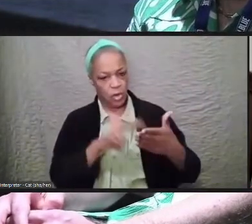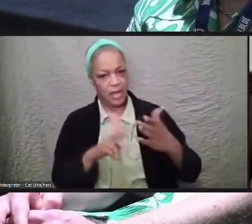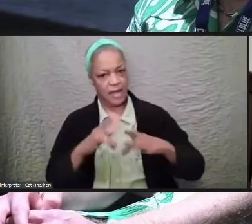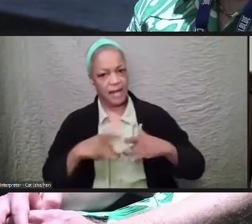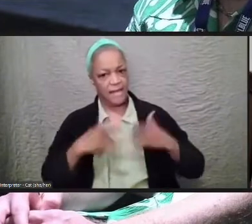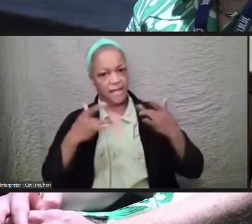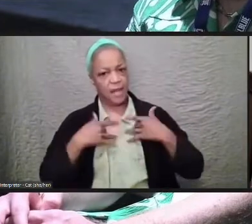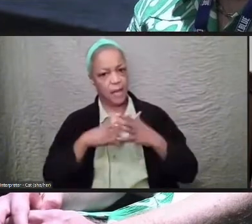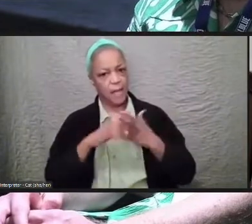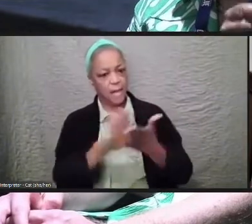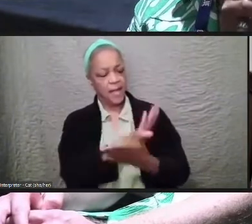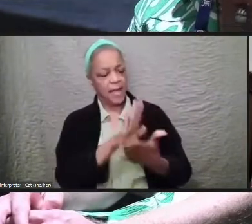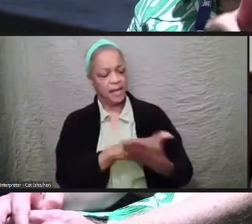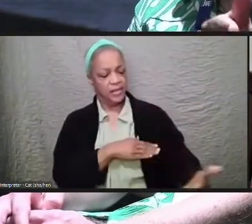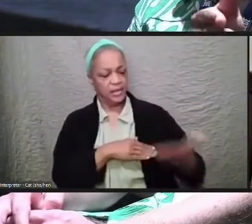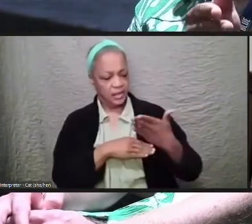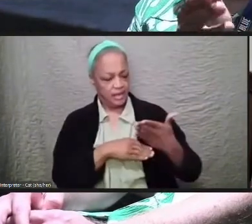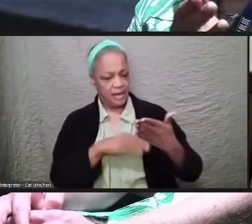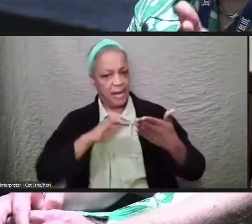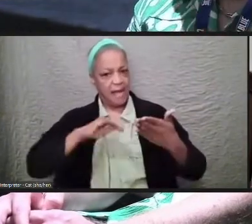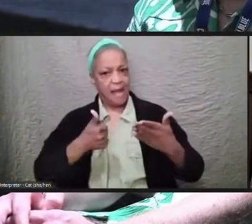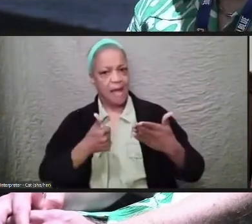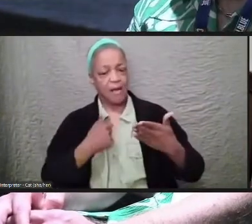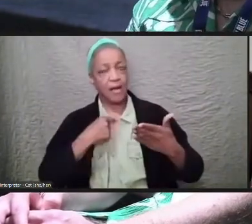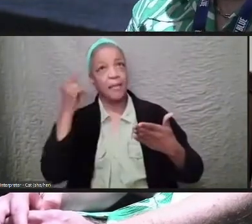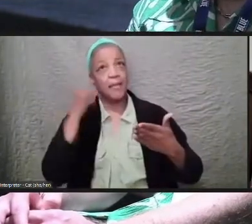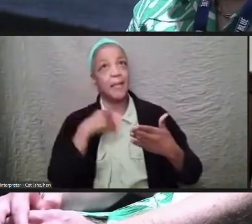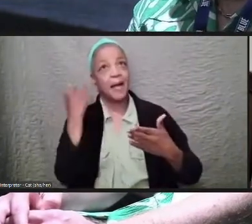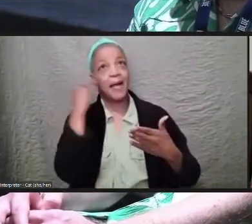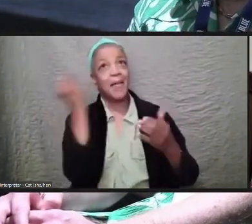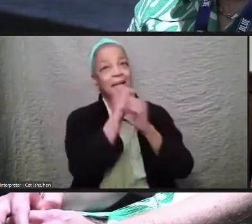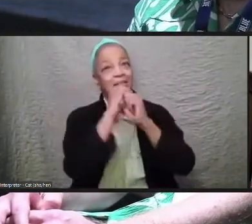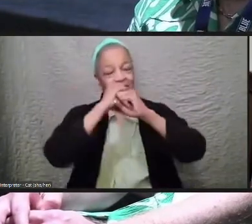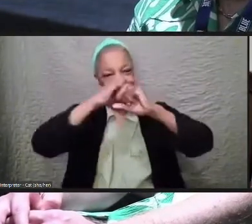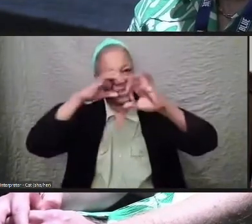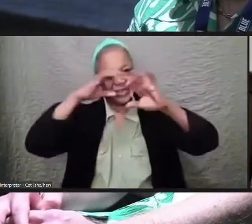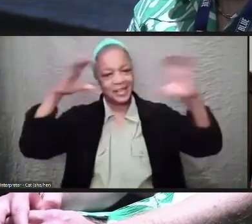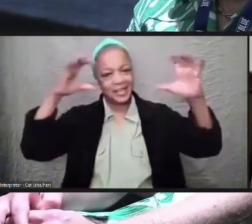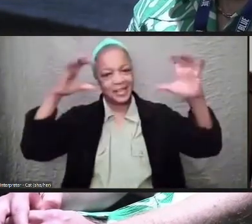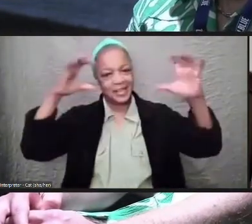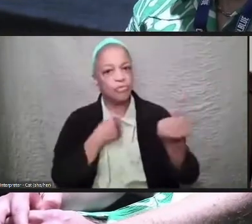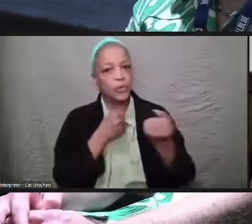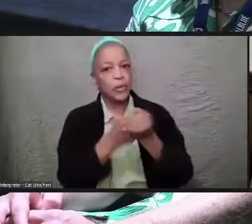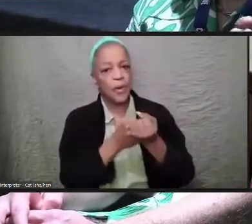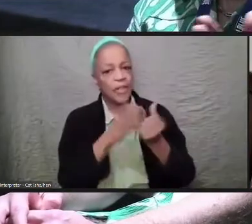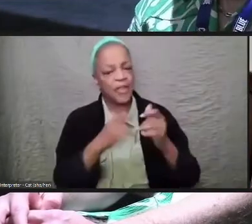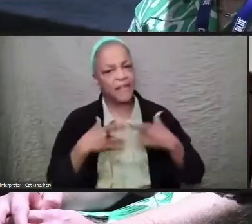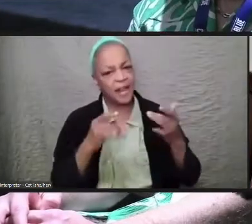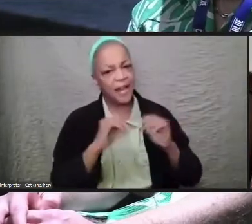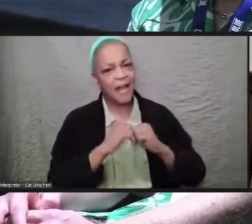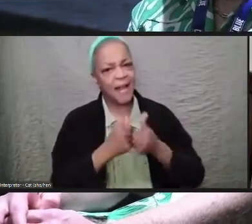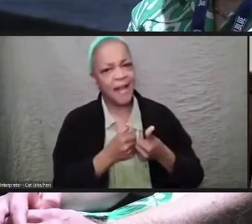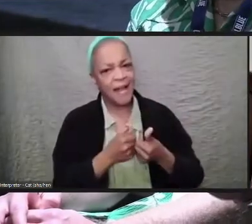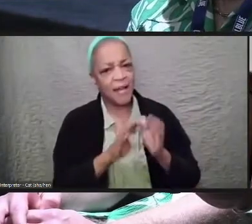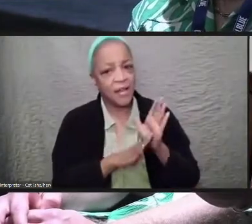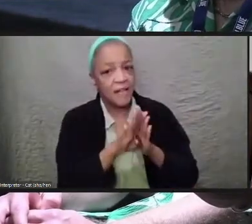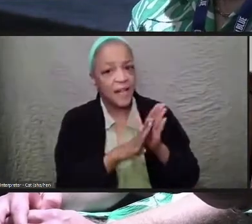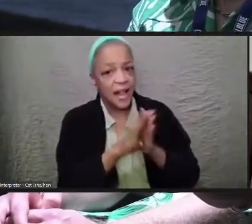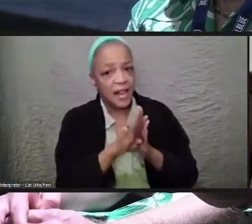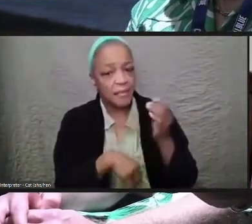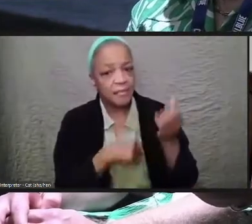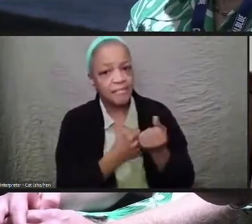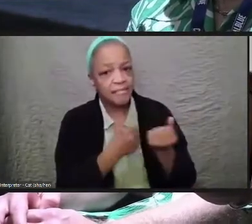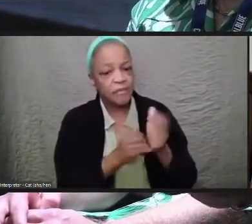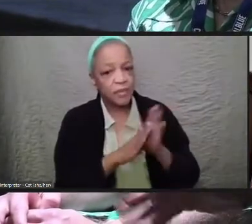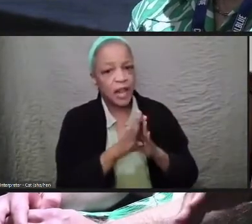the page, how can I expand my imagination about how to support that event through development and